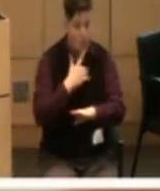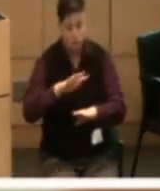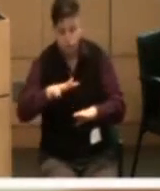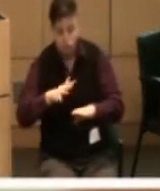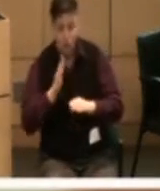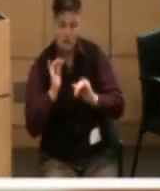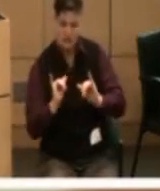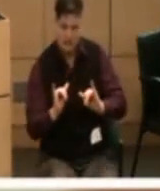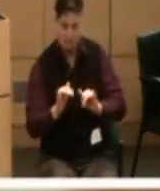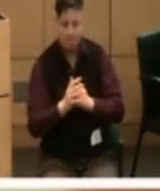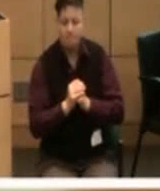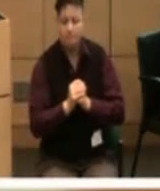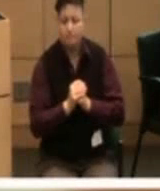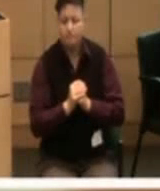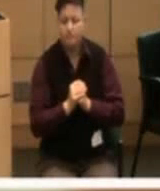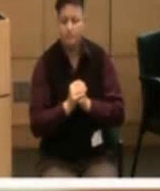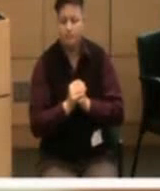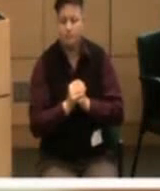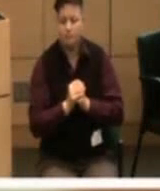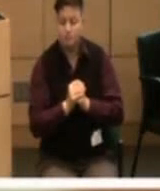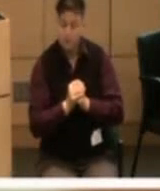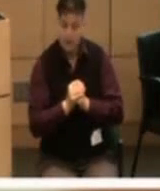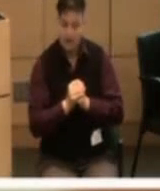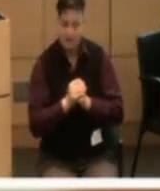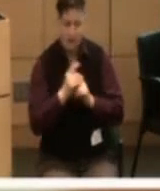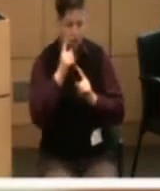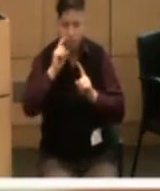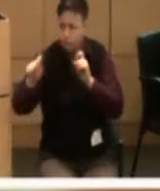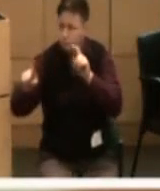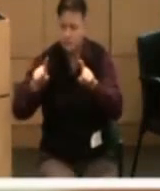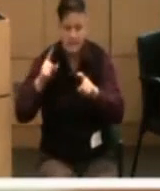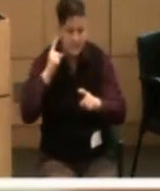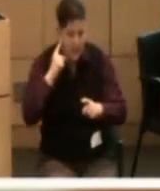to localize sound or in their speech and language abilities.